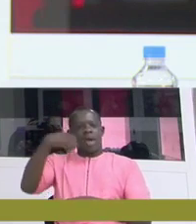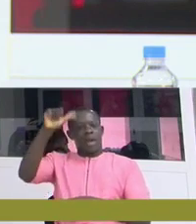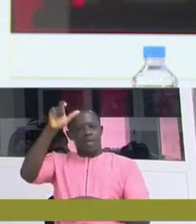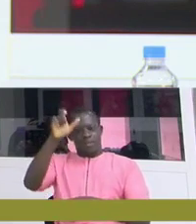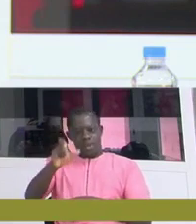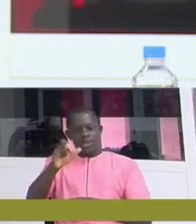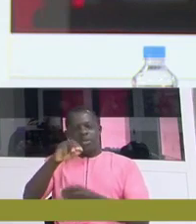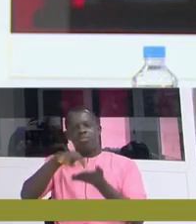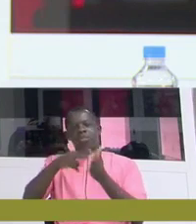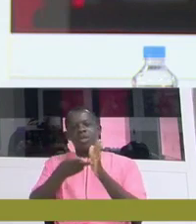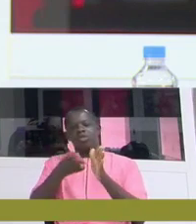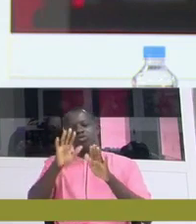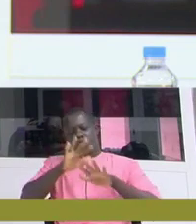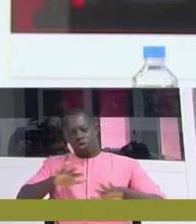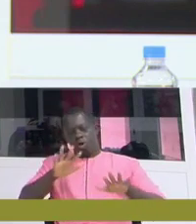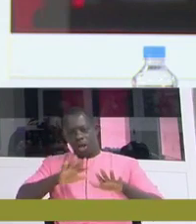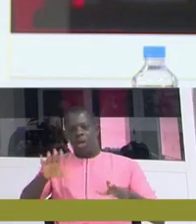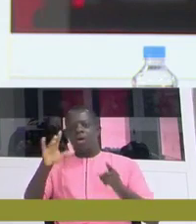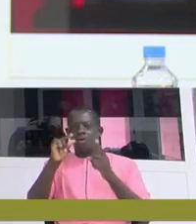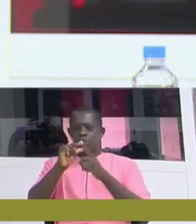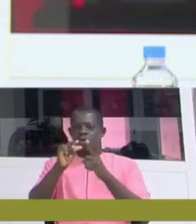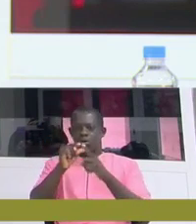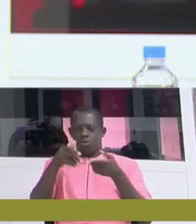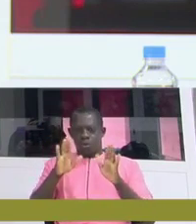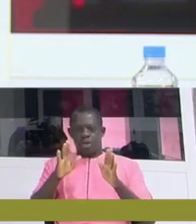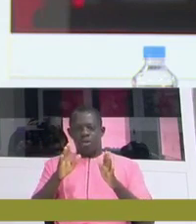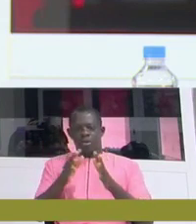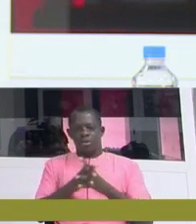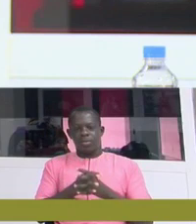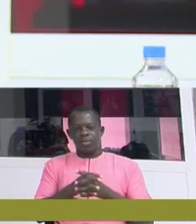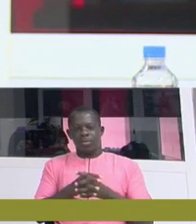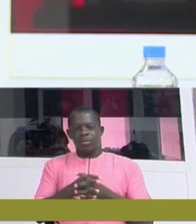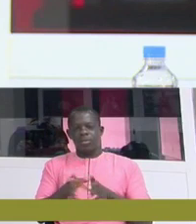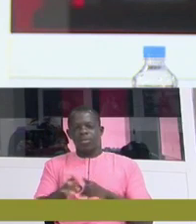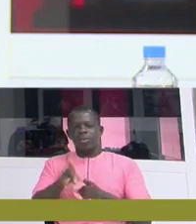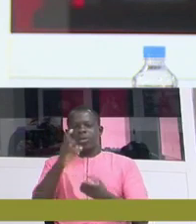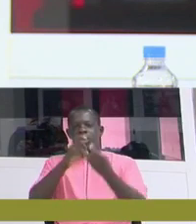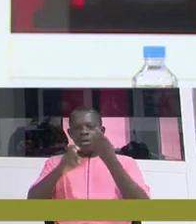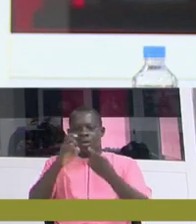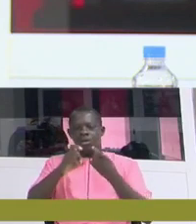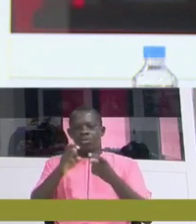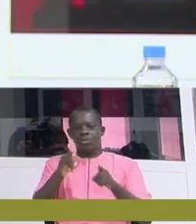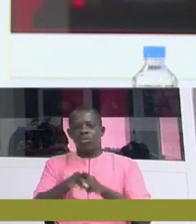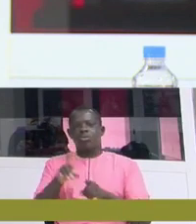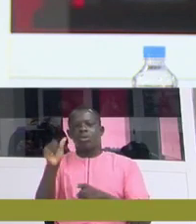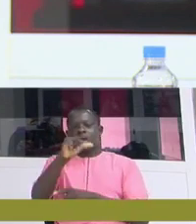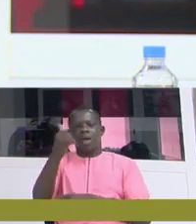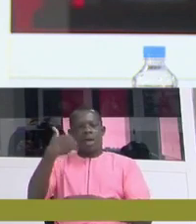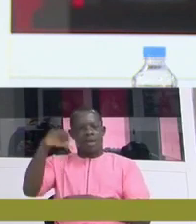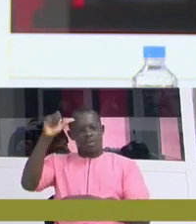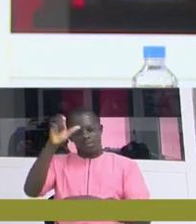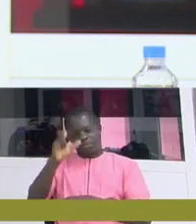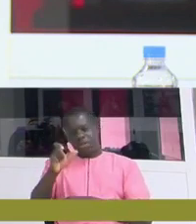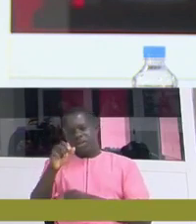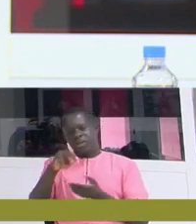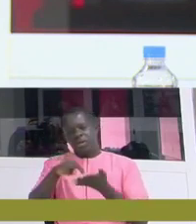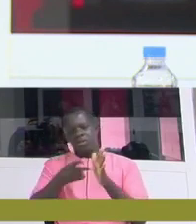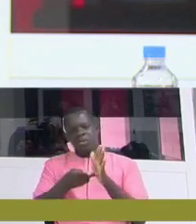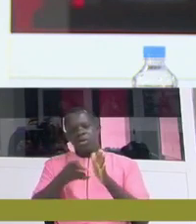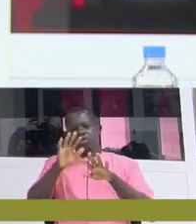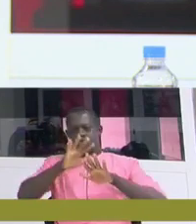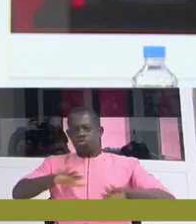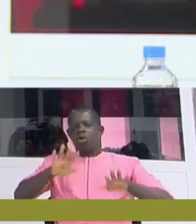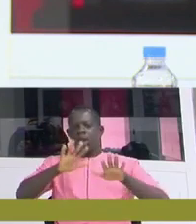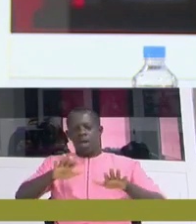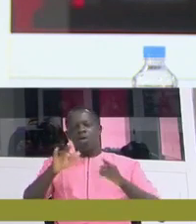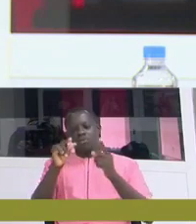now. Yes. Could you say that again? So you come back. Kafai nyadi. Alpha now. Alpha now. Ngamiro mula kangoli